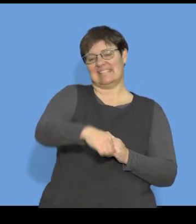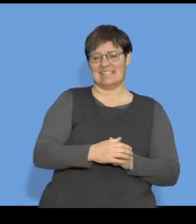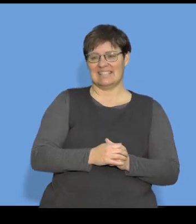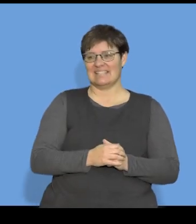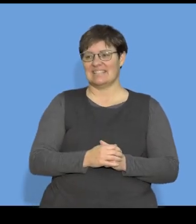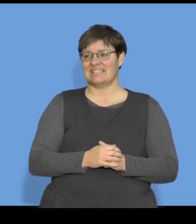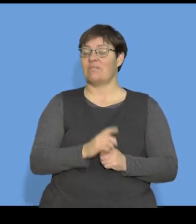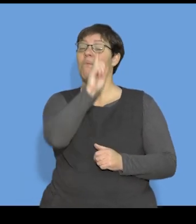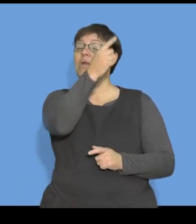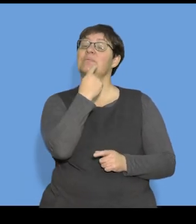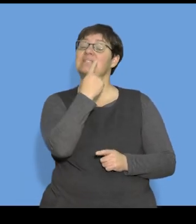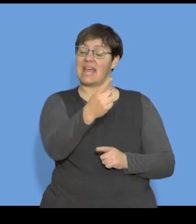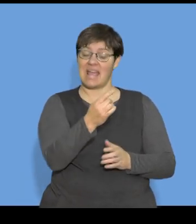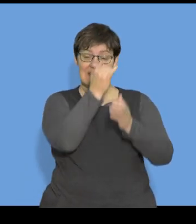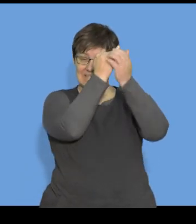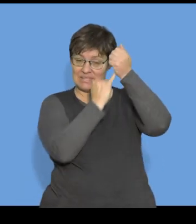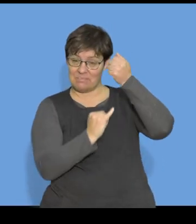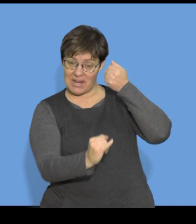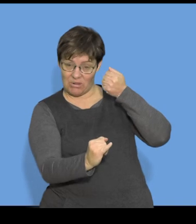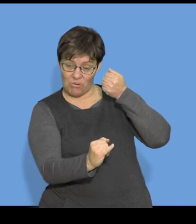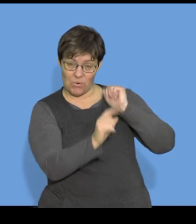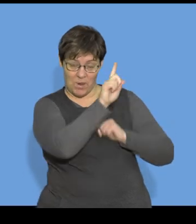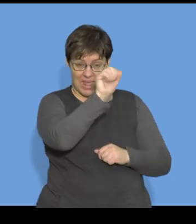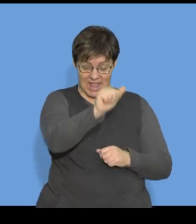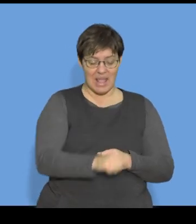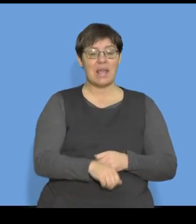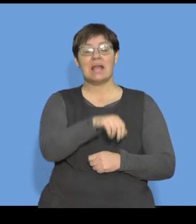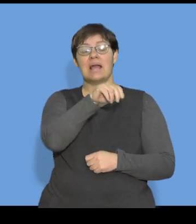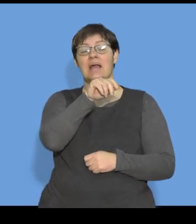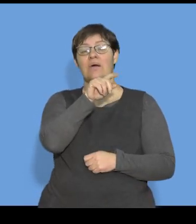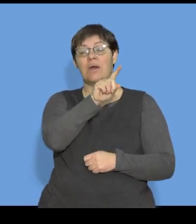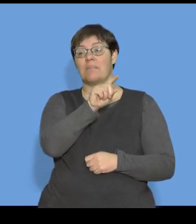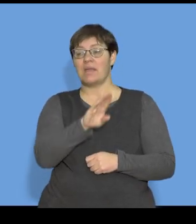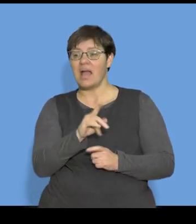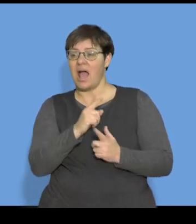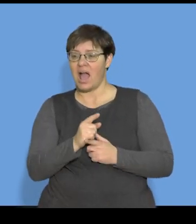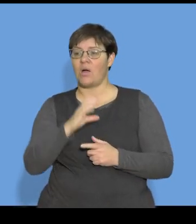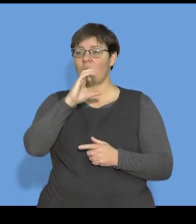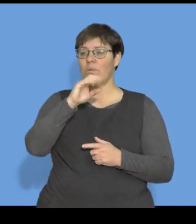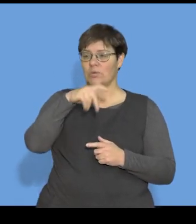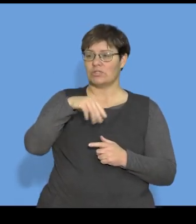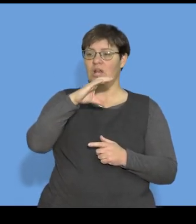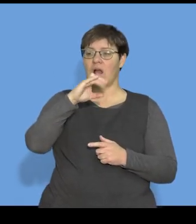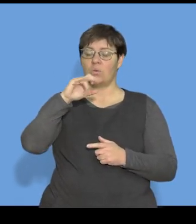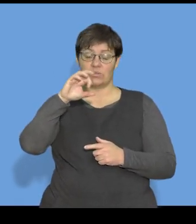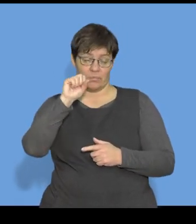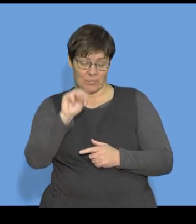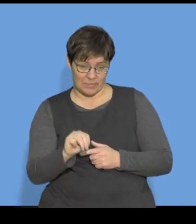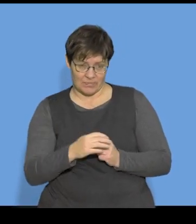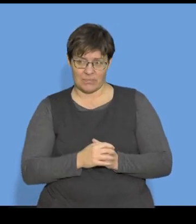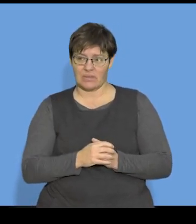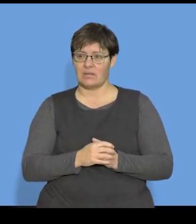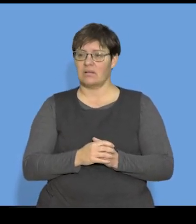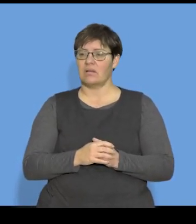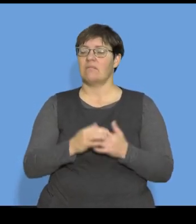Yes. Number 1, we said A is spinal cord. C is corpus callosum. 2A, you